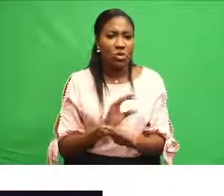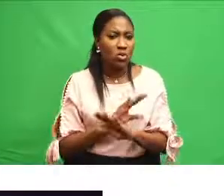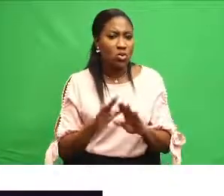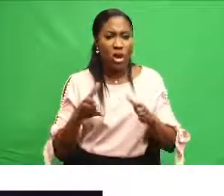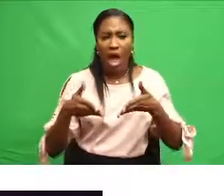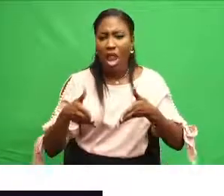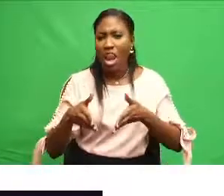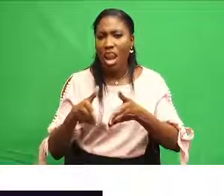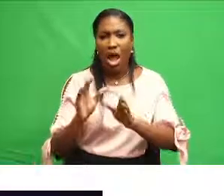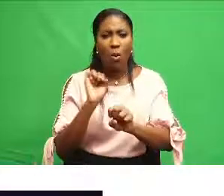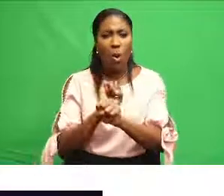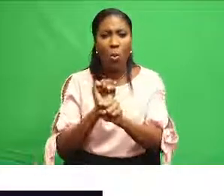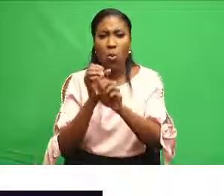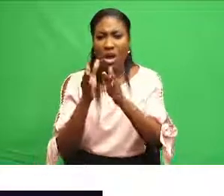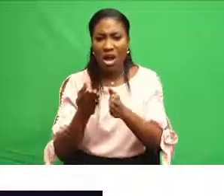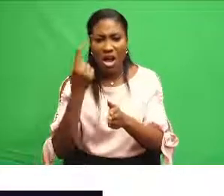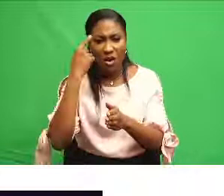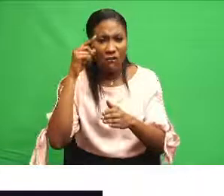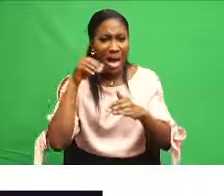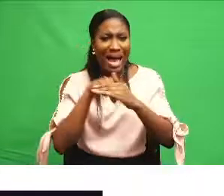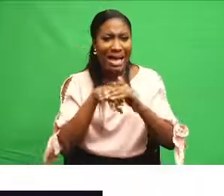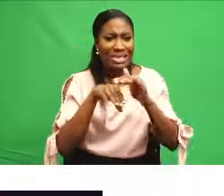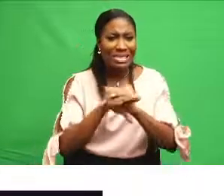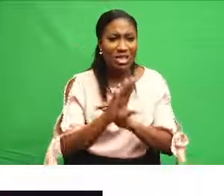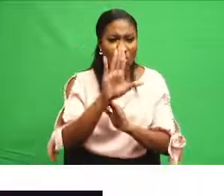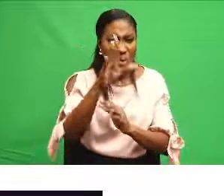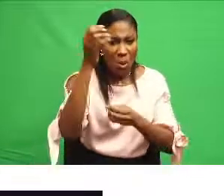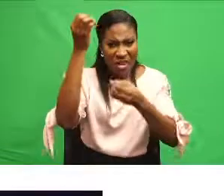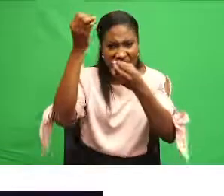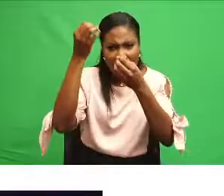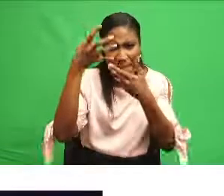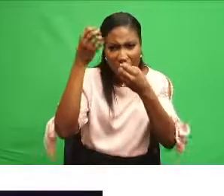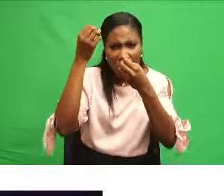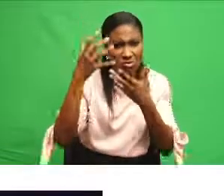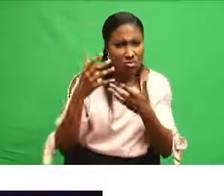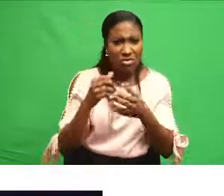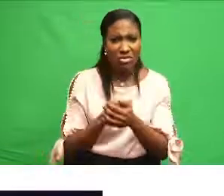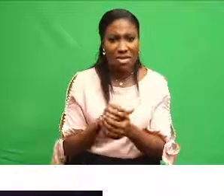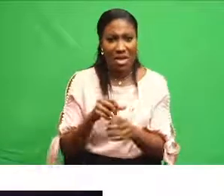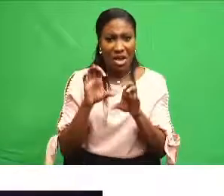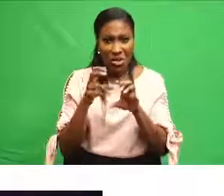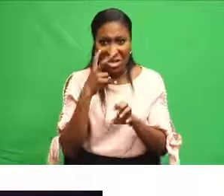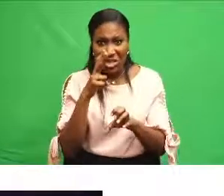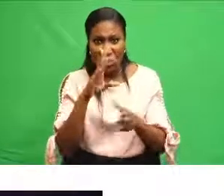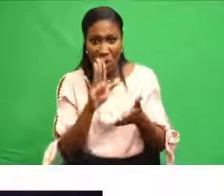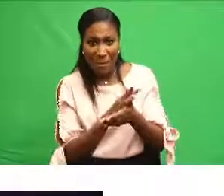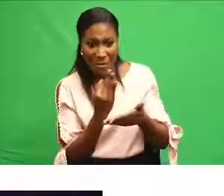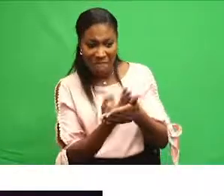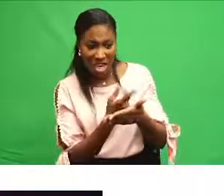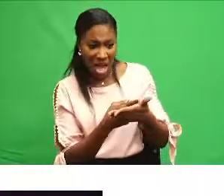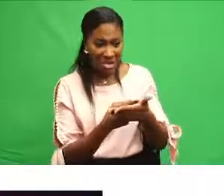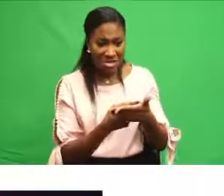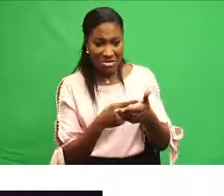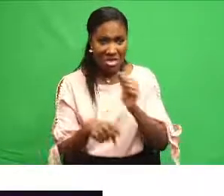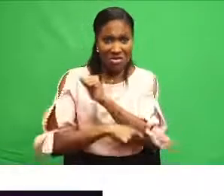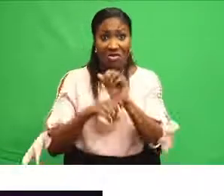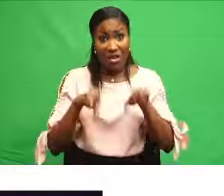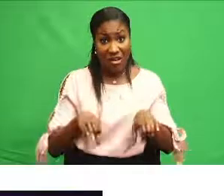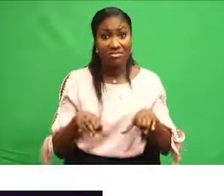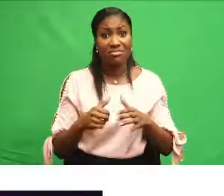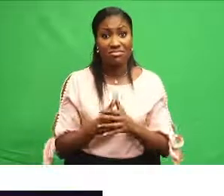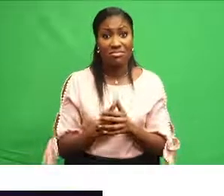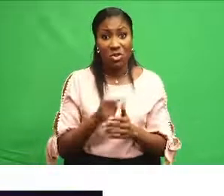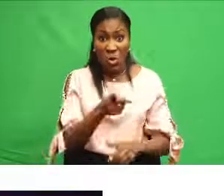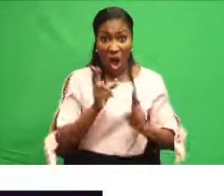to have access to just any information about you while they're in your house doing work. Never rush into a financial decision.